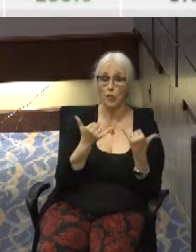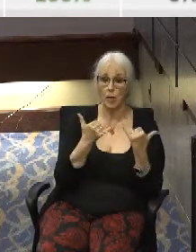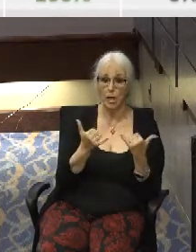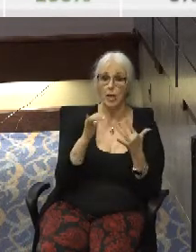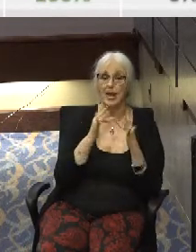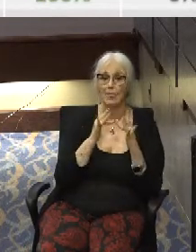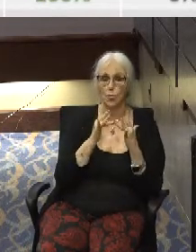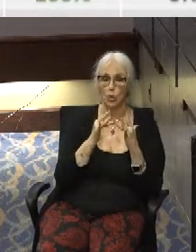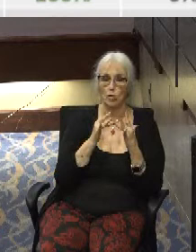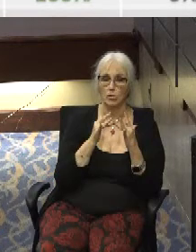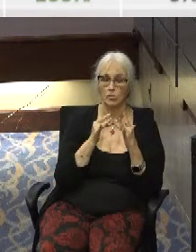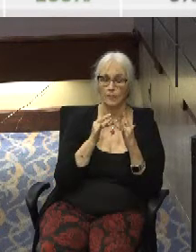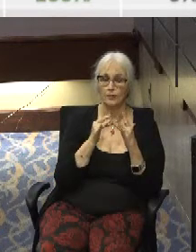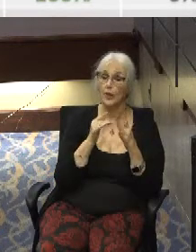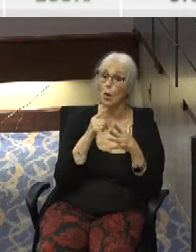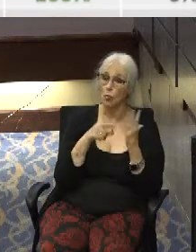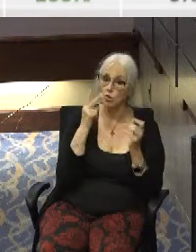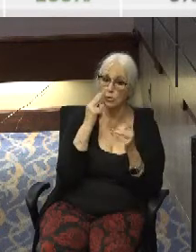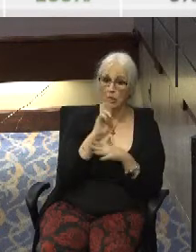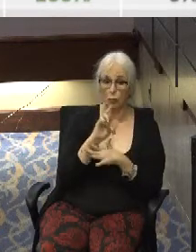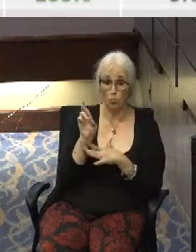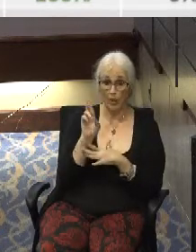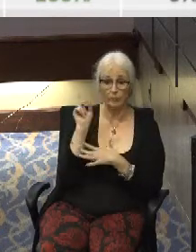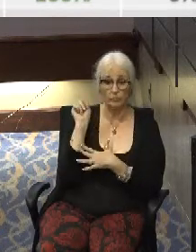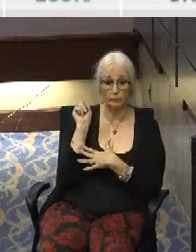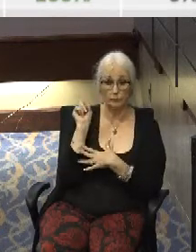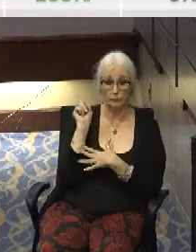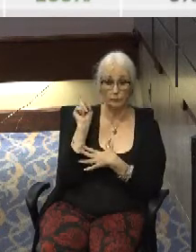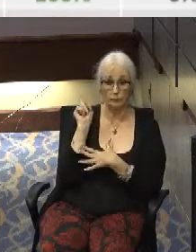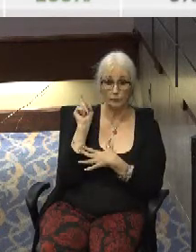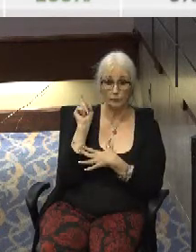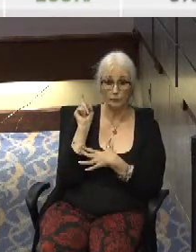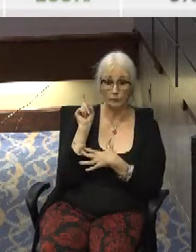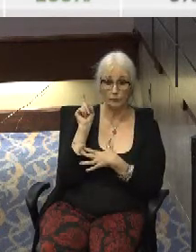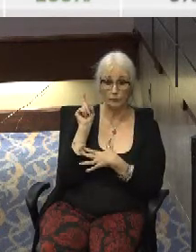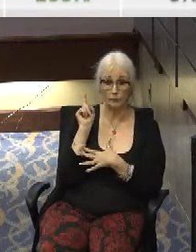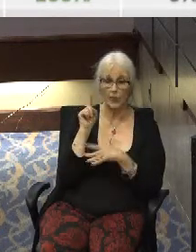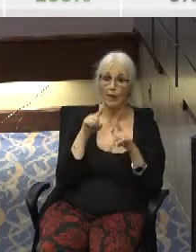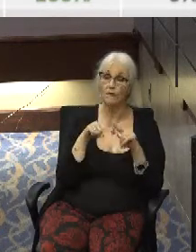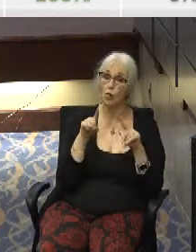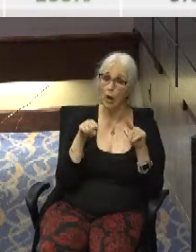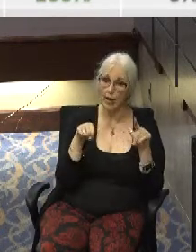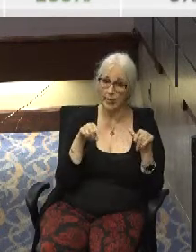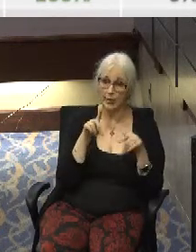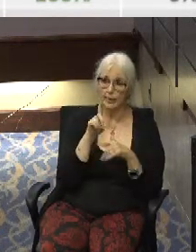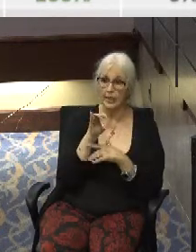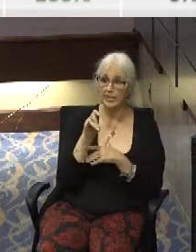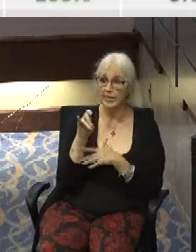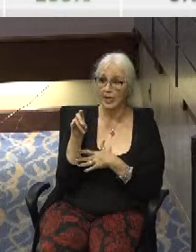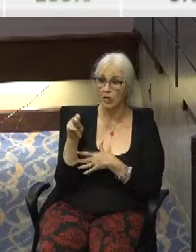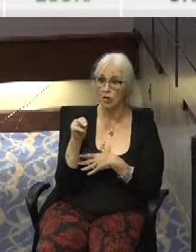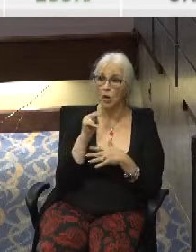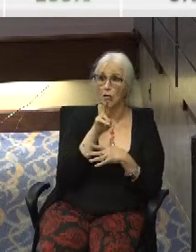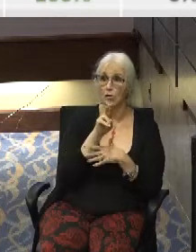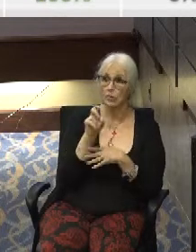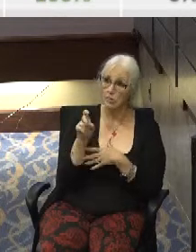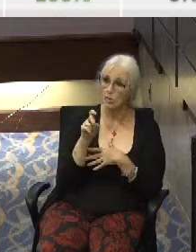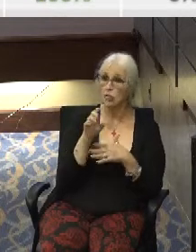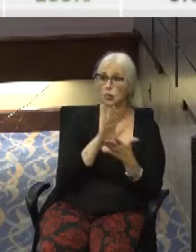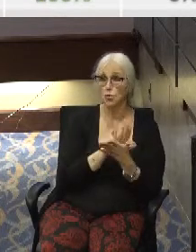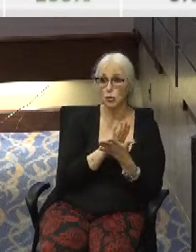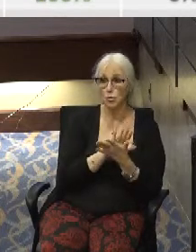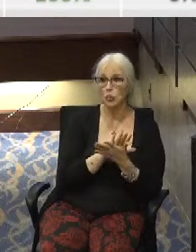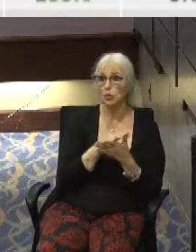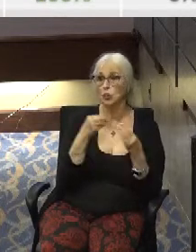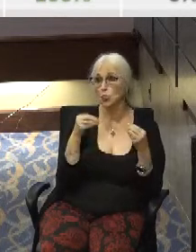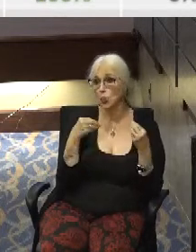2. So what you see on the right is, like I said, the variety of destinations, urgent care facilities, pharmacies, schools, supermarkets,